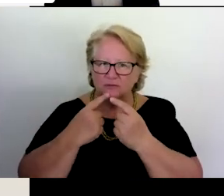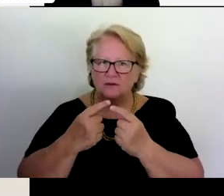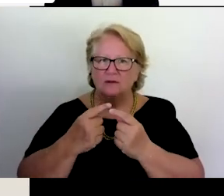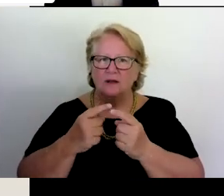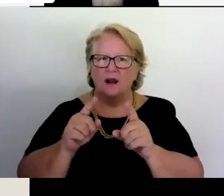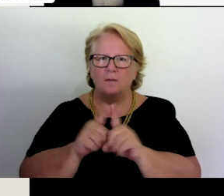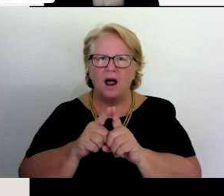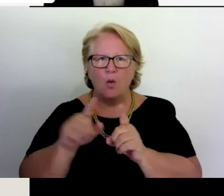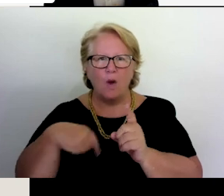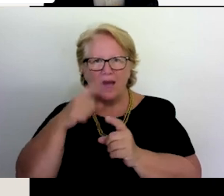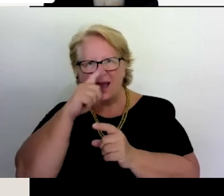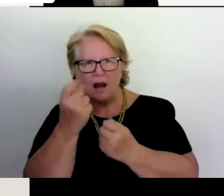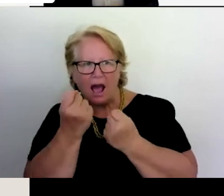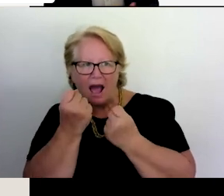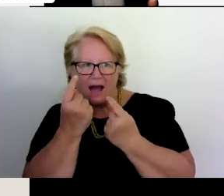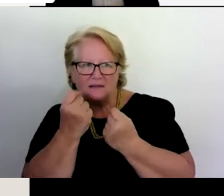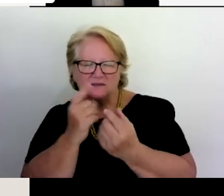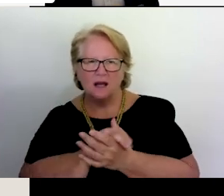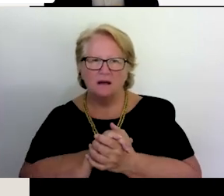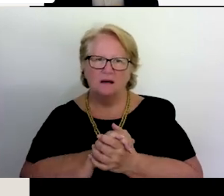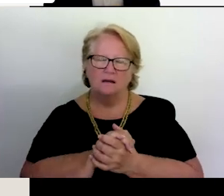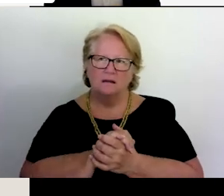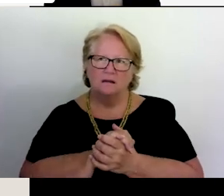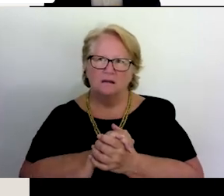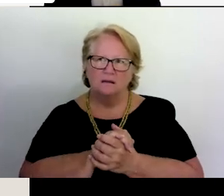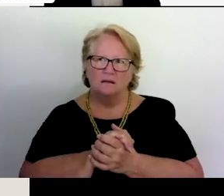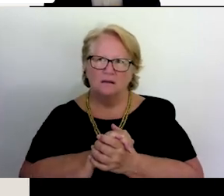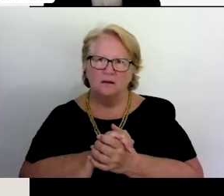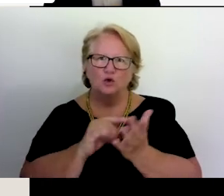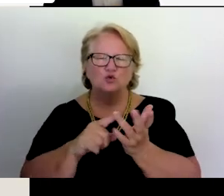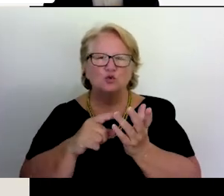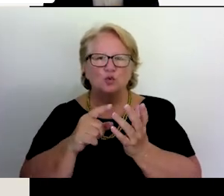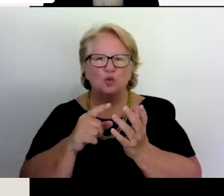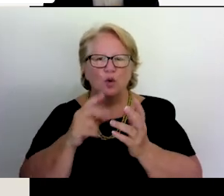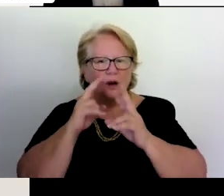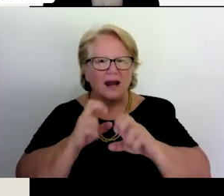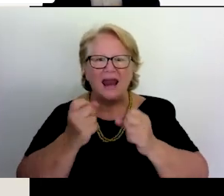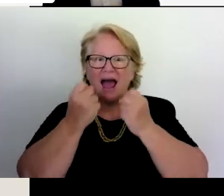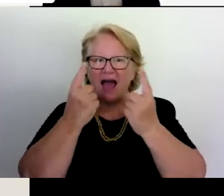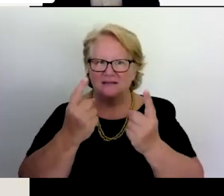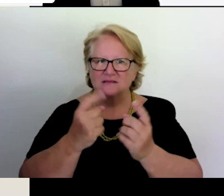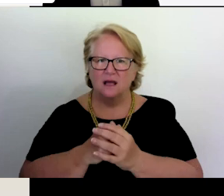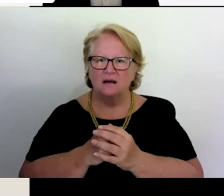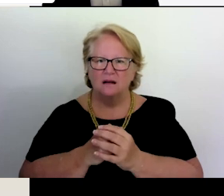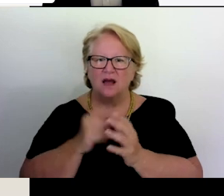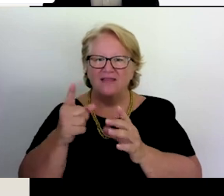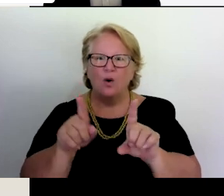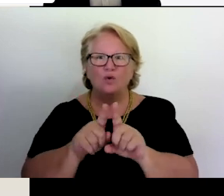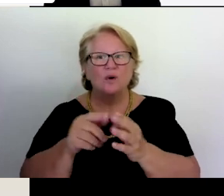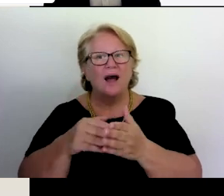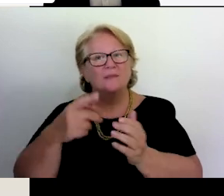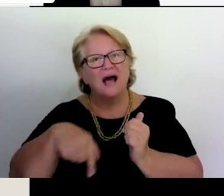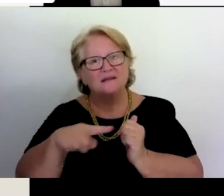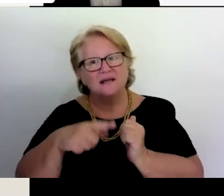level insights and higher power to understand their meaning. It also helps us